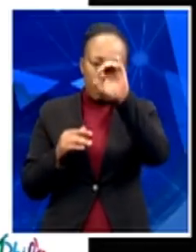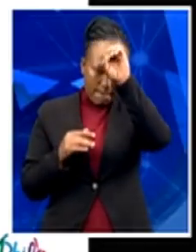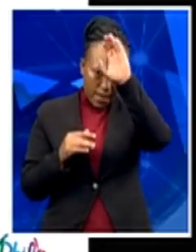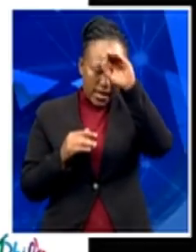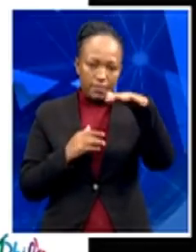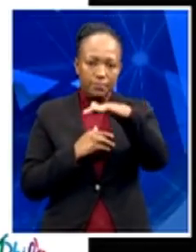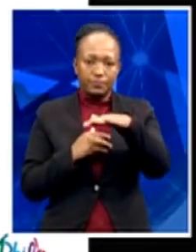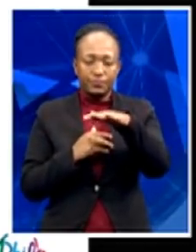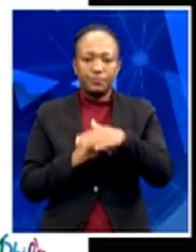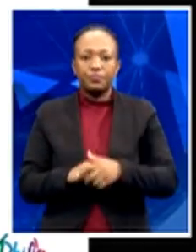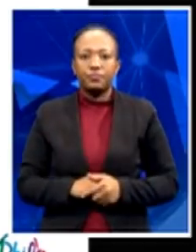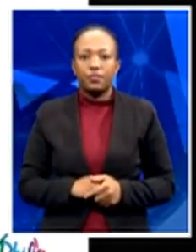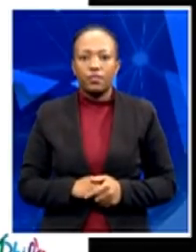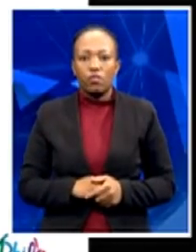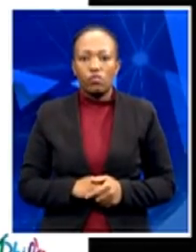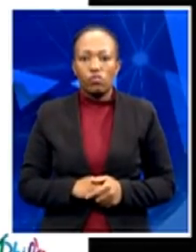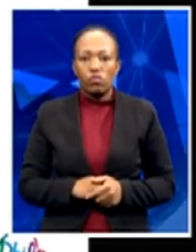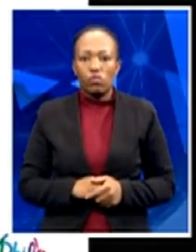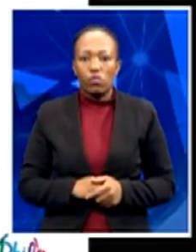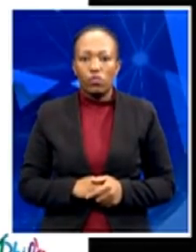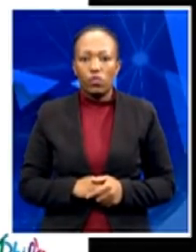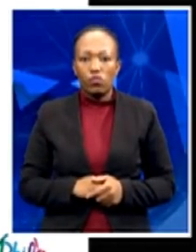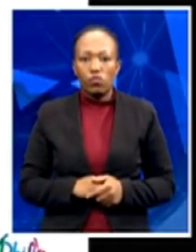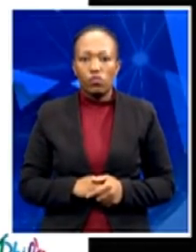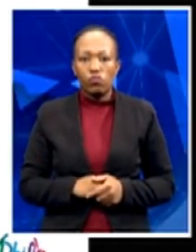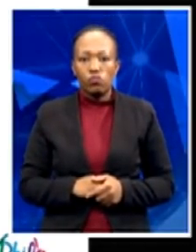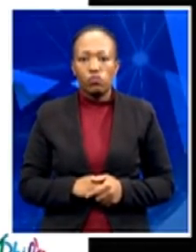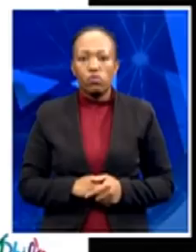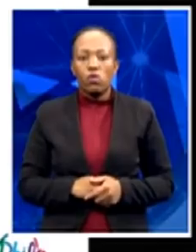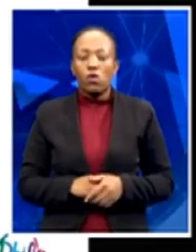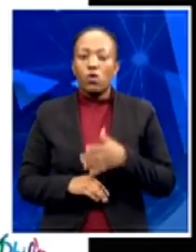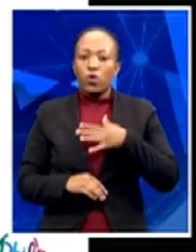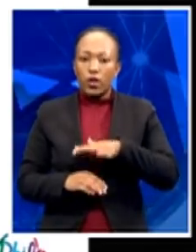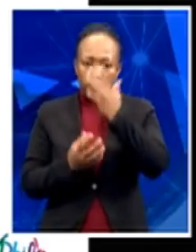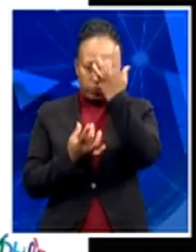And then what we also want to indicate is that there's